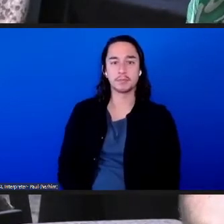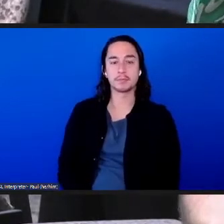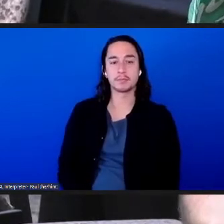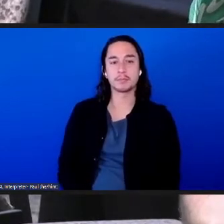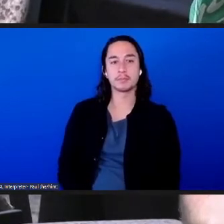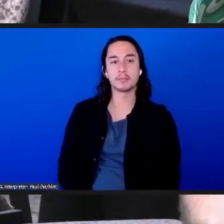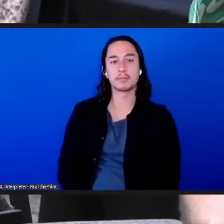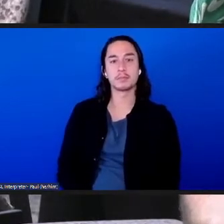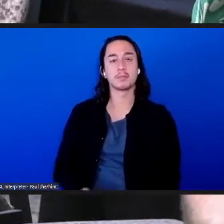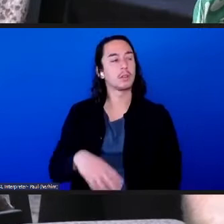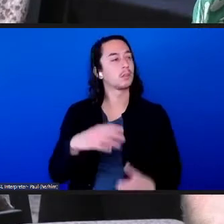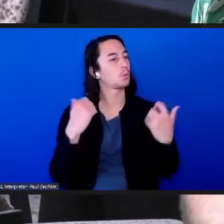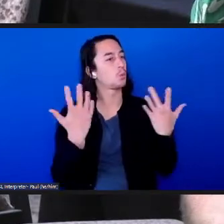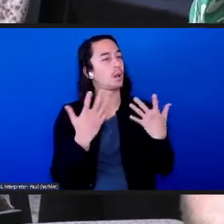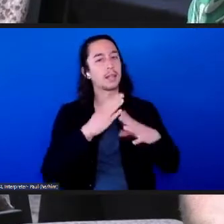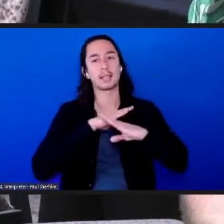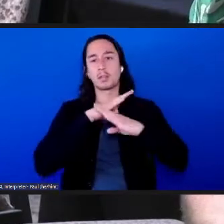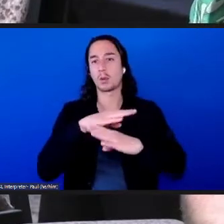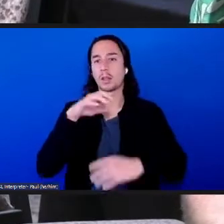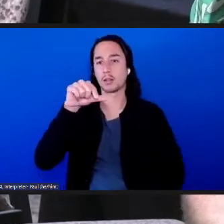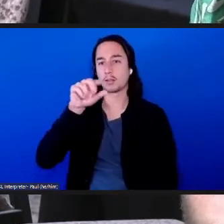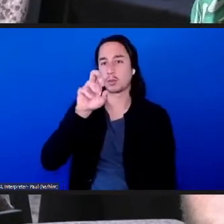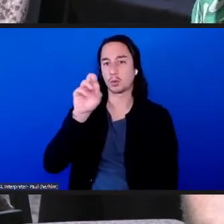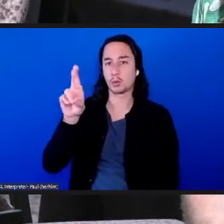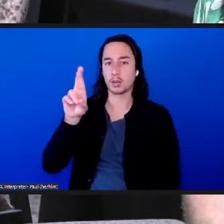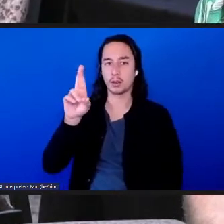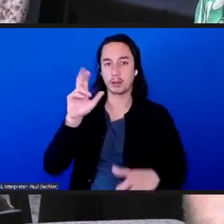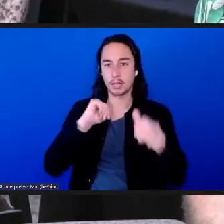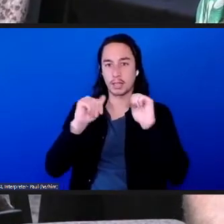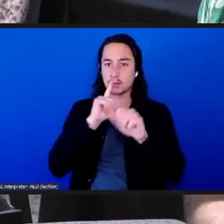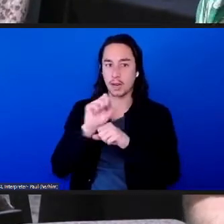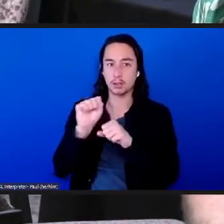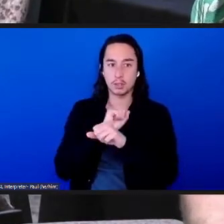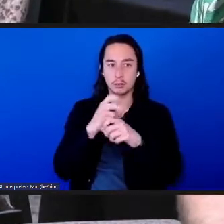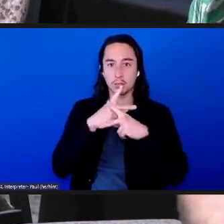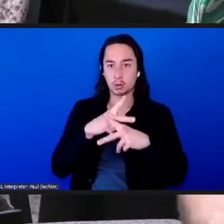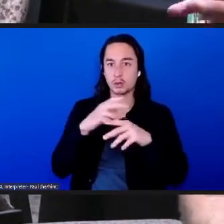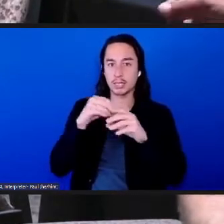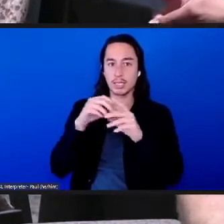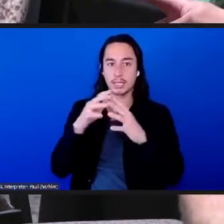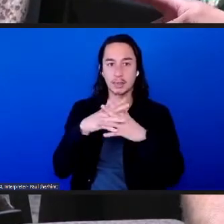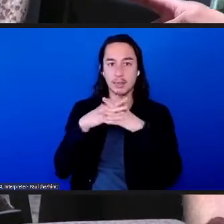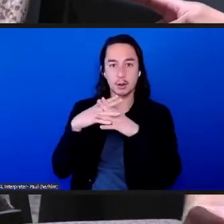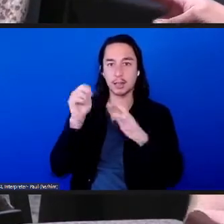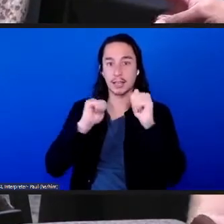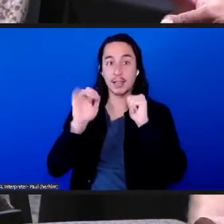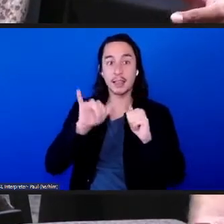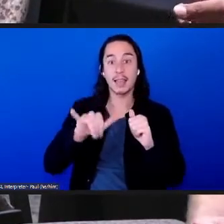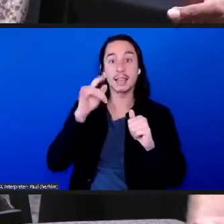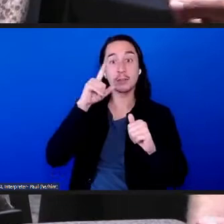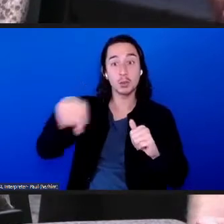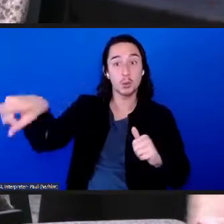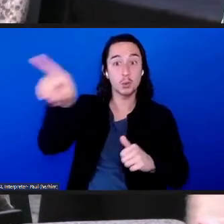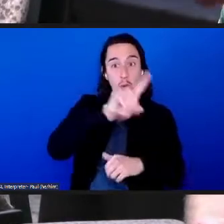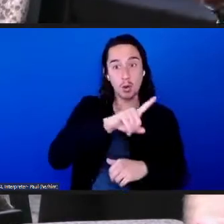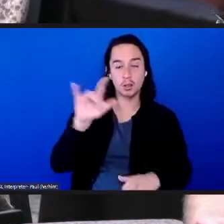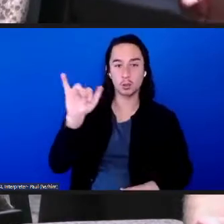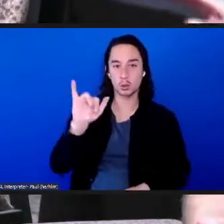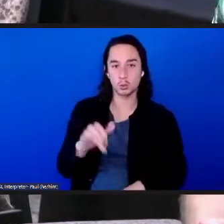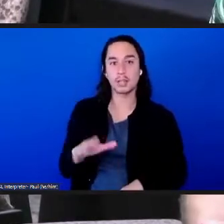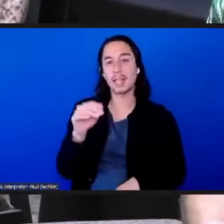So what gets in the way of queer theater being produced in the American theater? Yeah. And that's for you all too. And